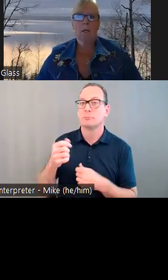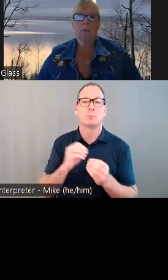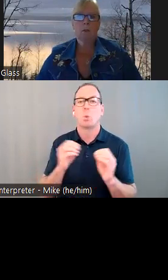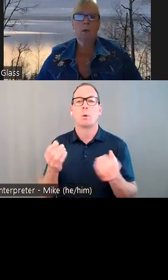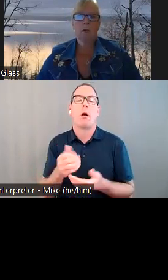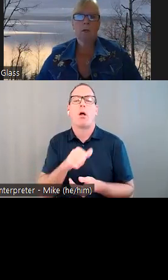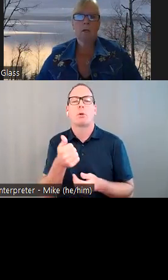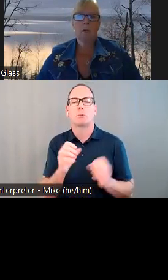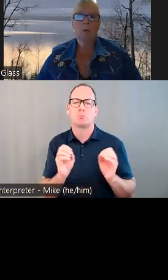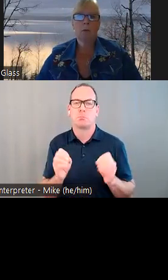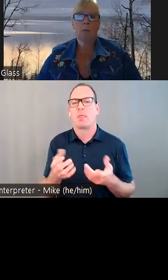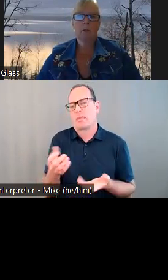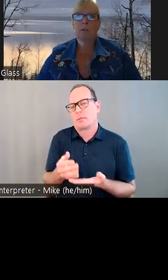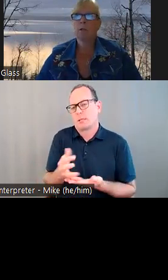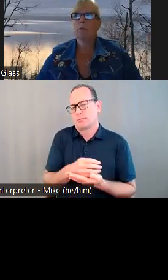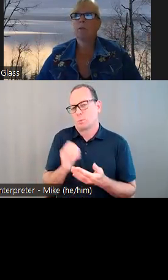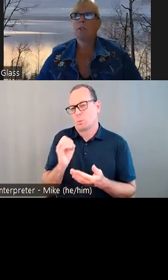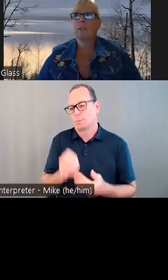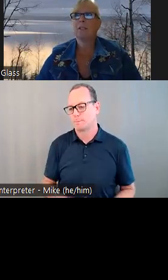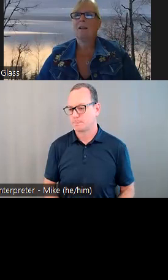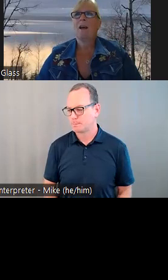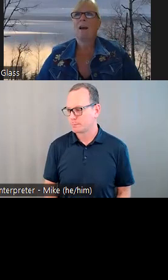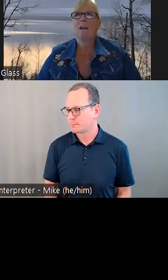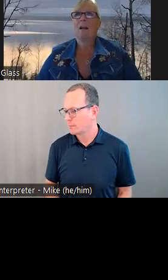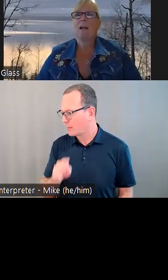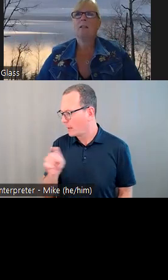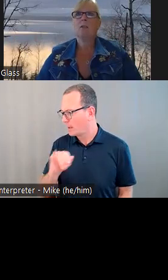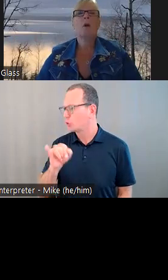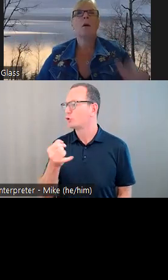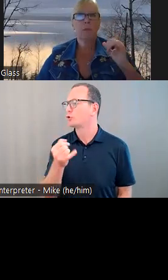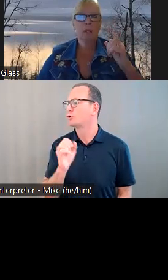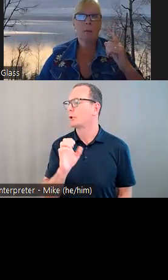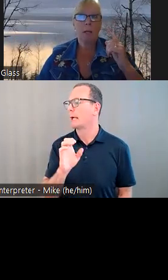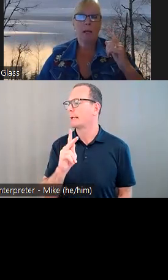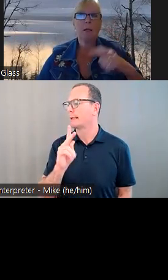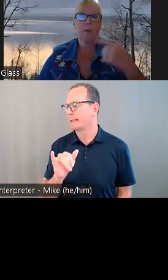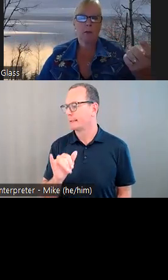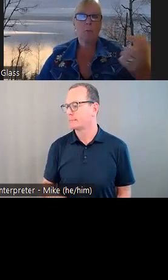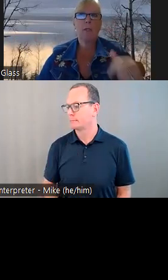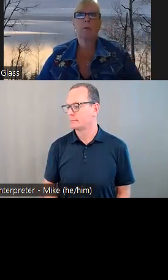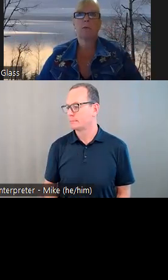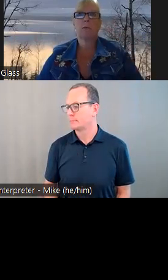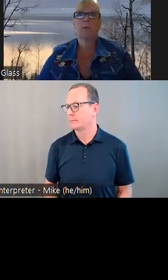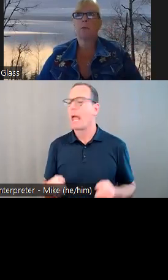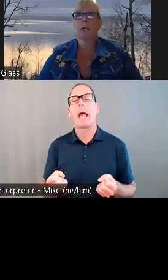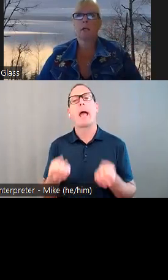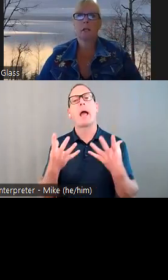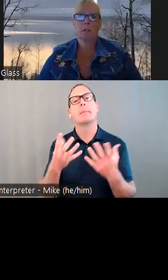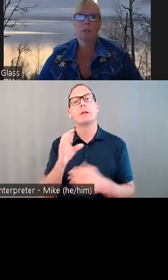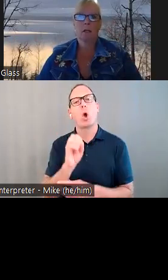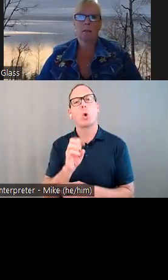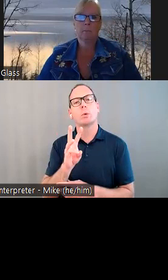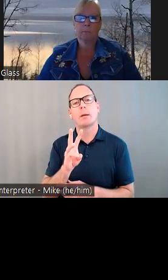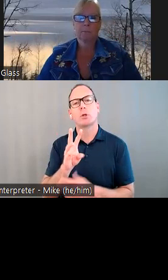Jackie asks, offhand how many OW learners there are provincially. I don't off the top of my head. If I opened up the roll-up report, I could tell